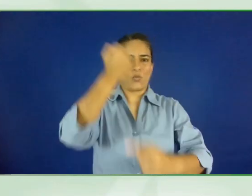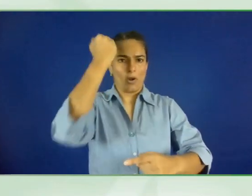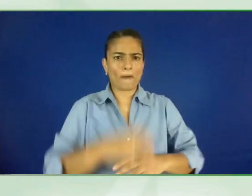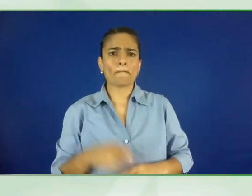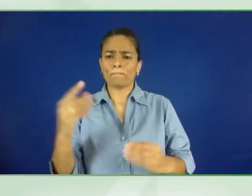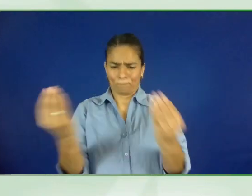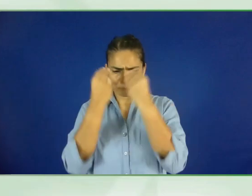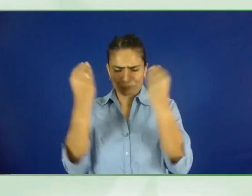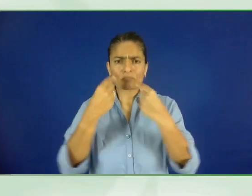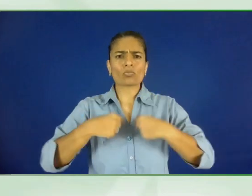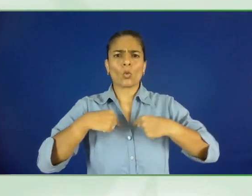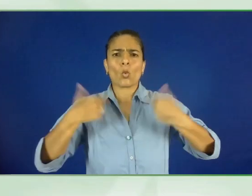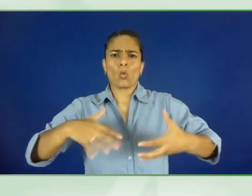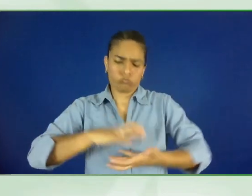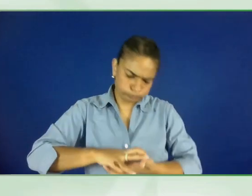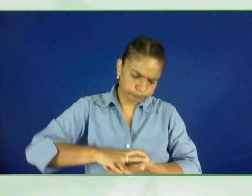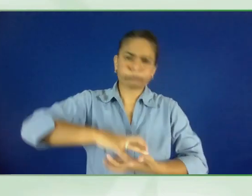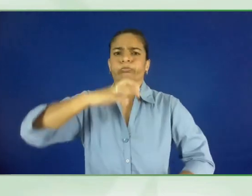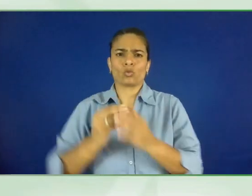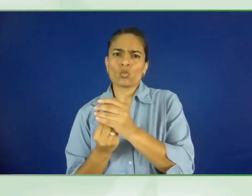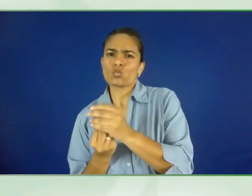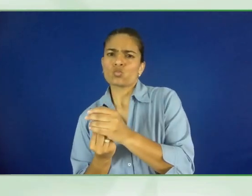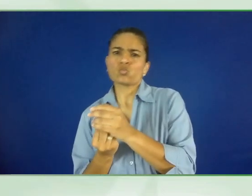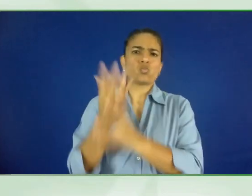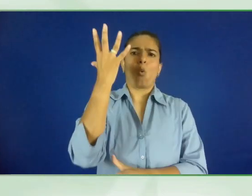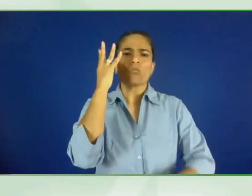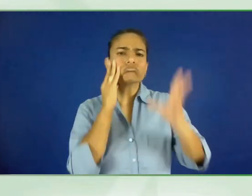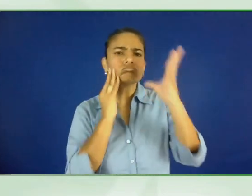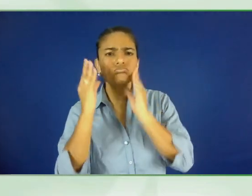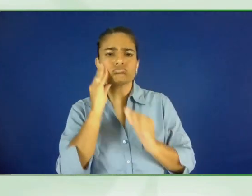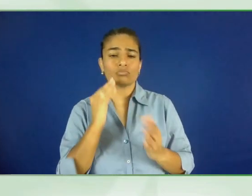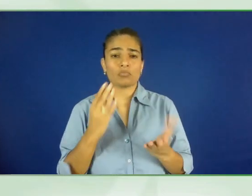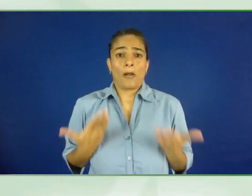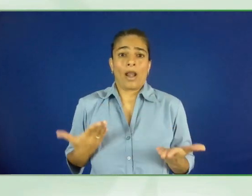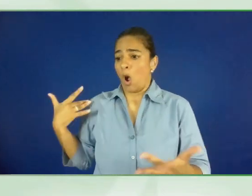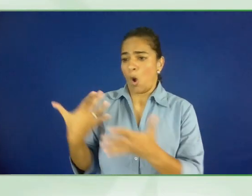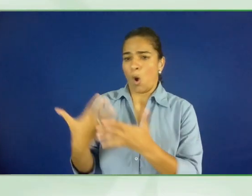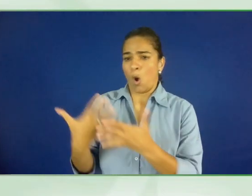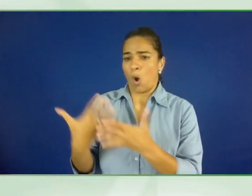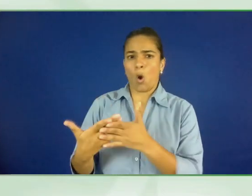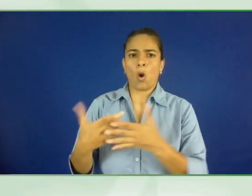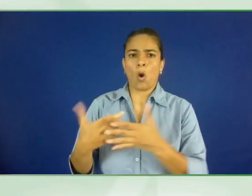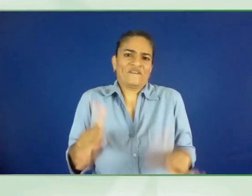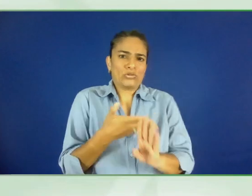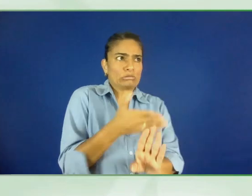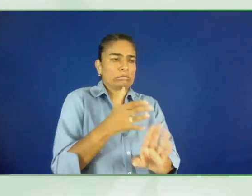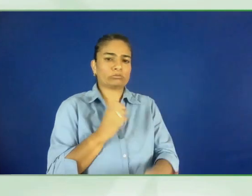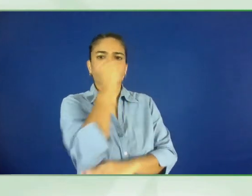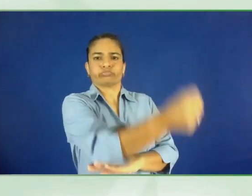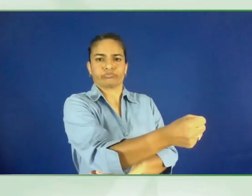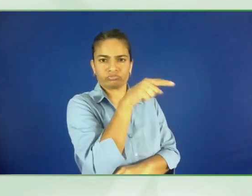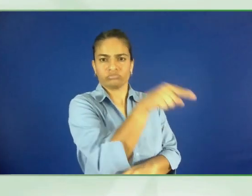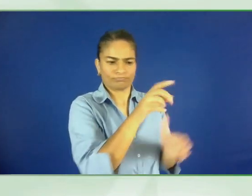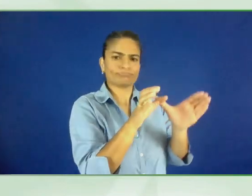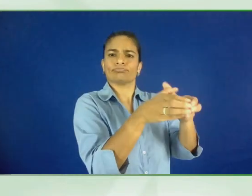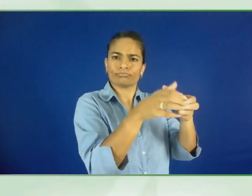rapidly. Currently, I have been employed by a unit subordinate to the Civil Affairs Bureau